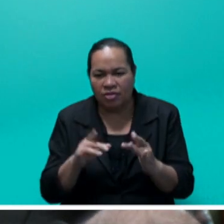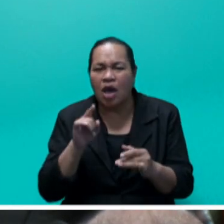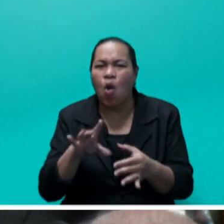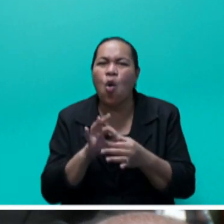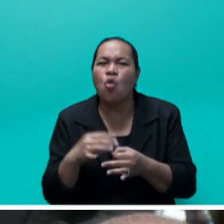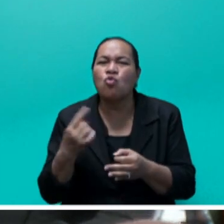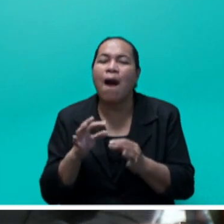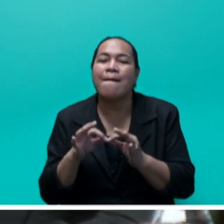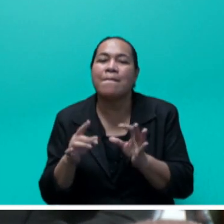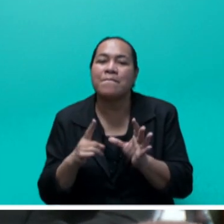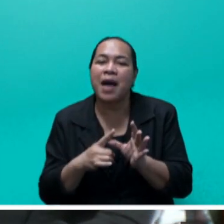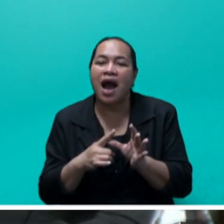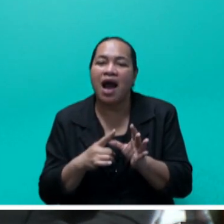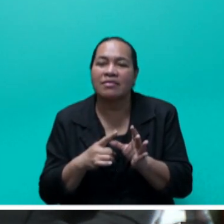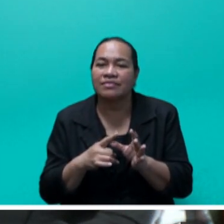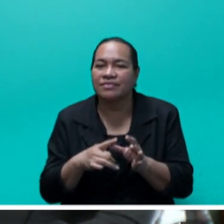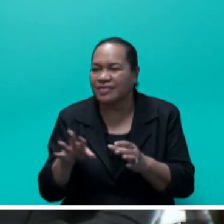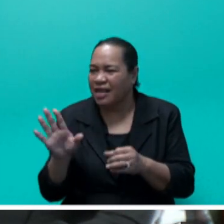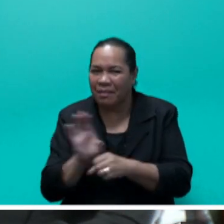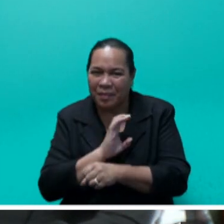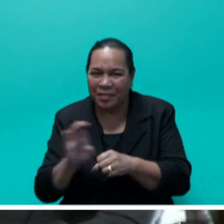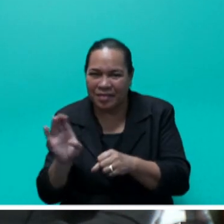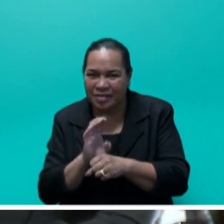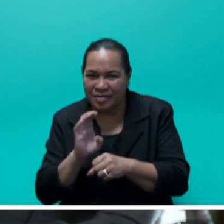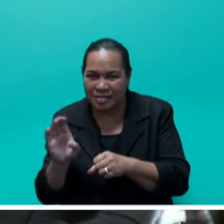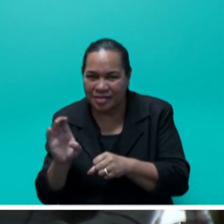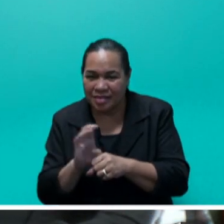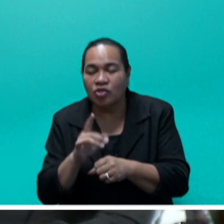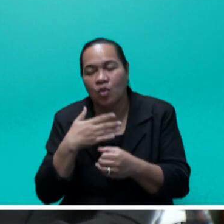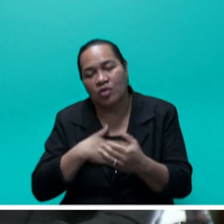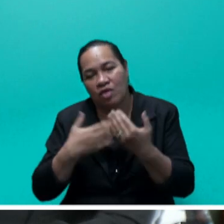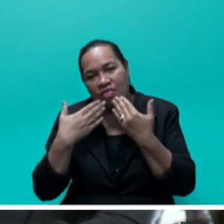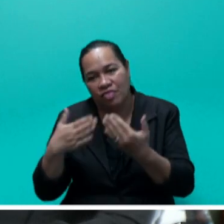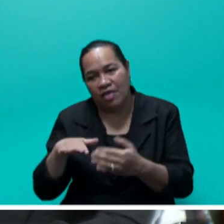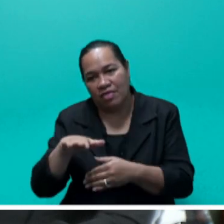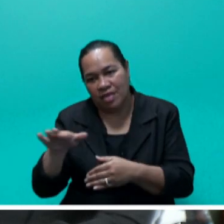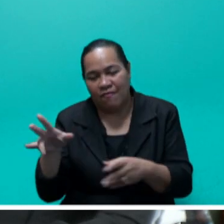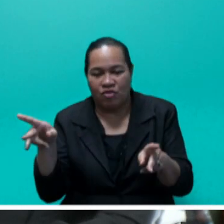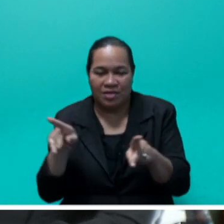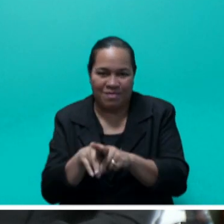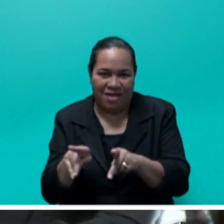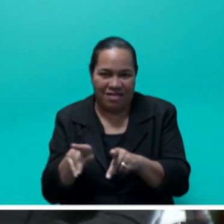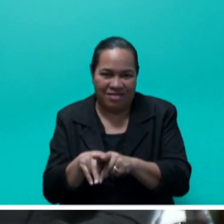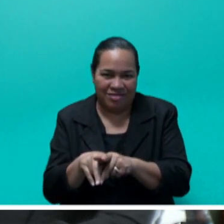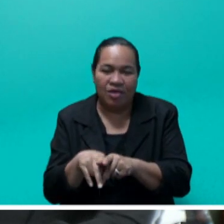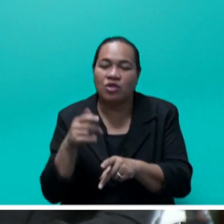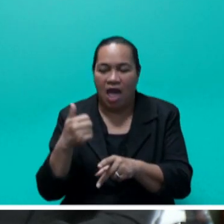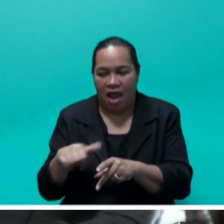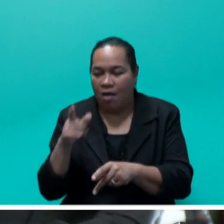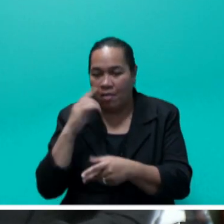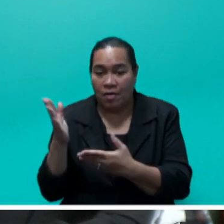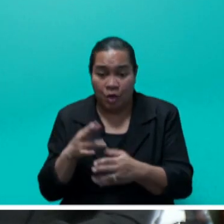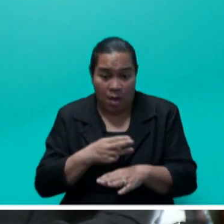Limited. And we'd like to thank Mbaa Provincial Holding Company Limited for this partnership. The ministry has signed